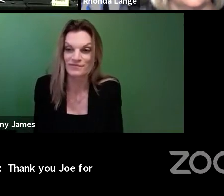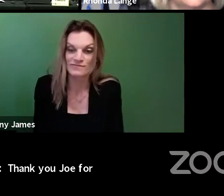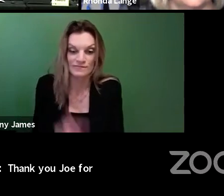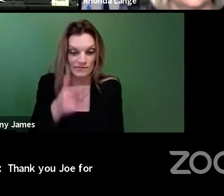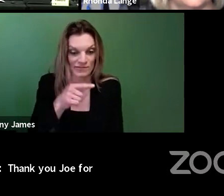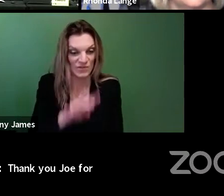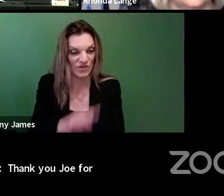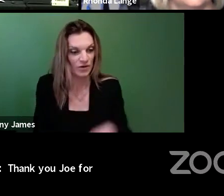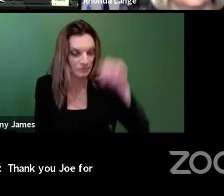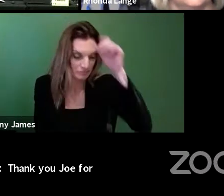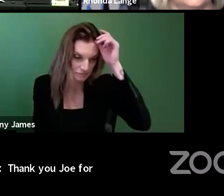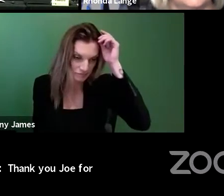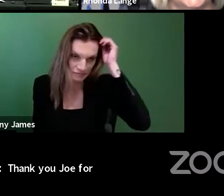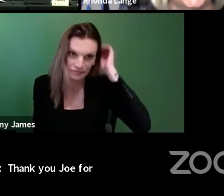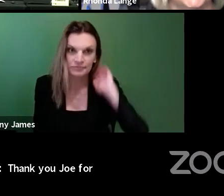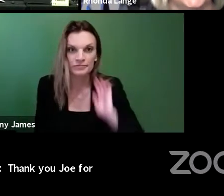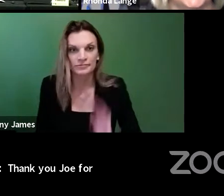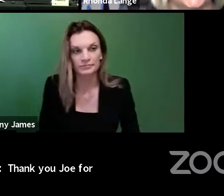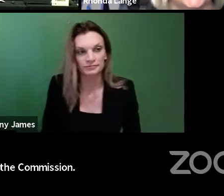24.